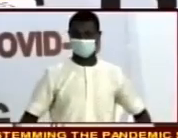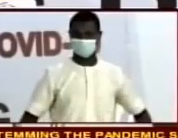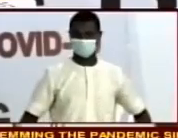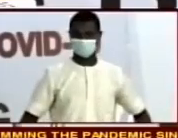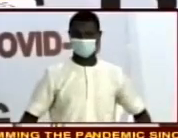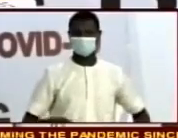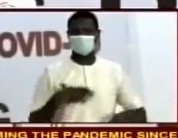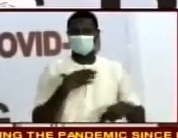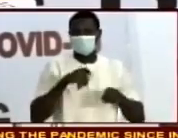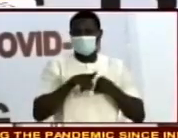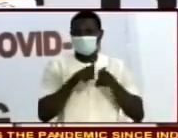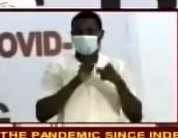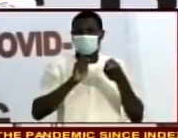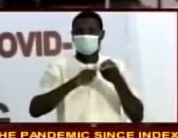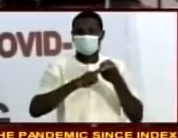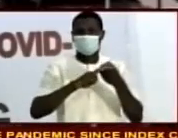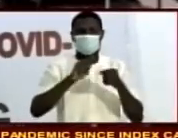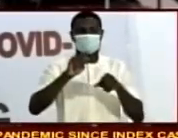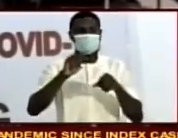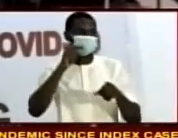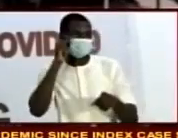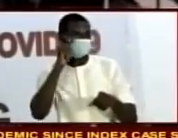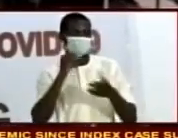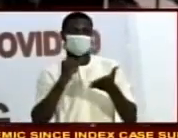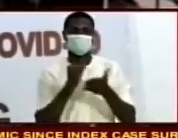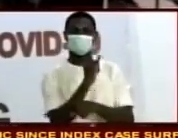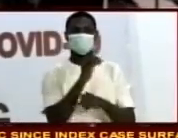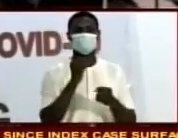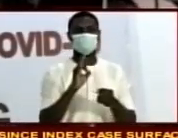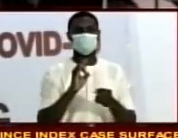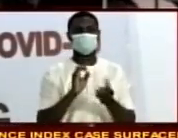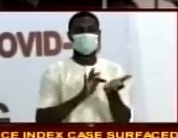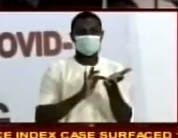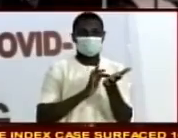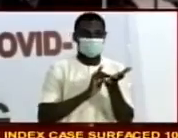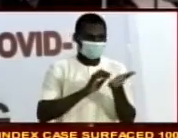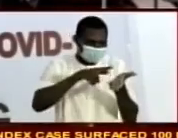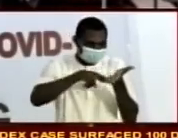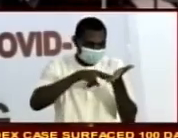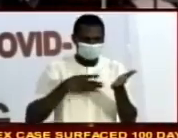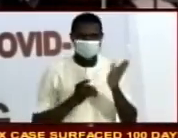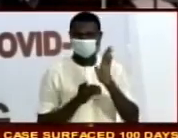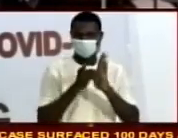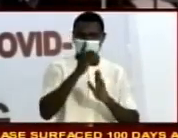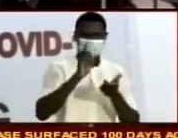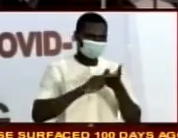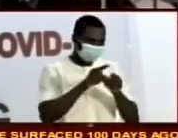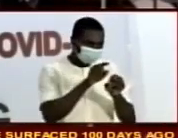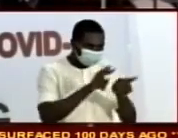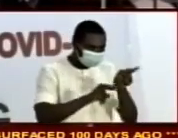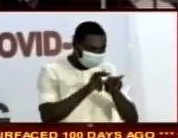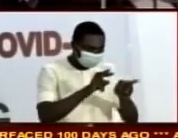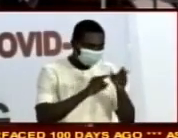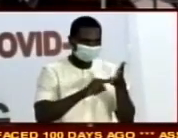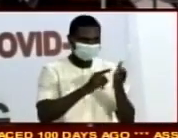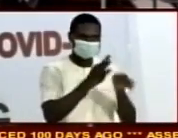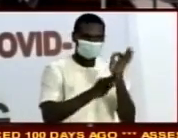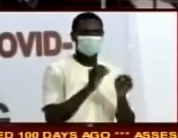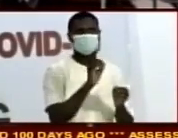and to the Nigeria Institute for Pharmaceutical Research and Development to evaluate. But some of them